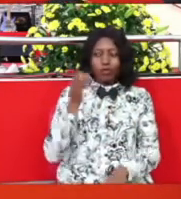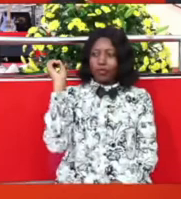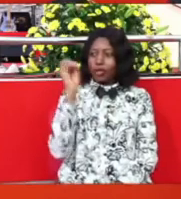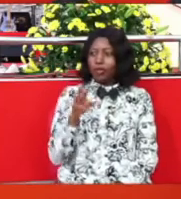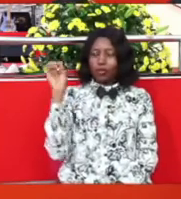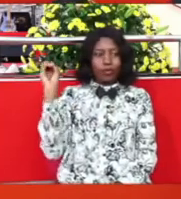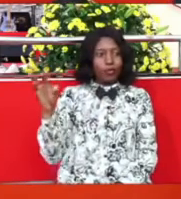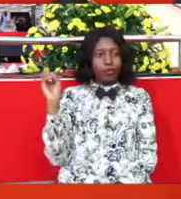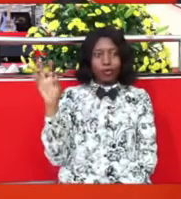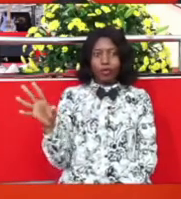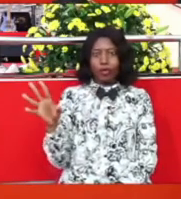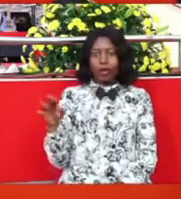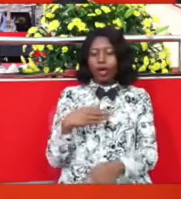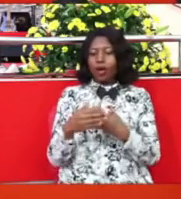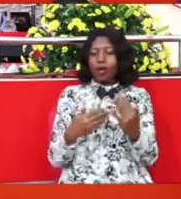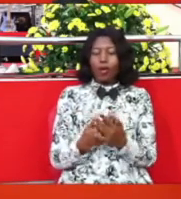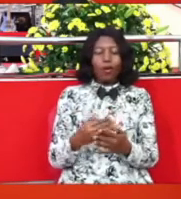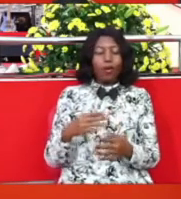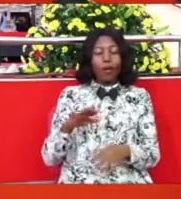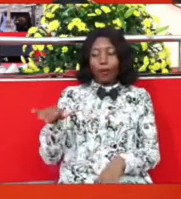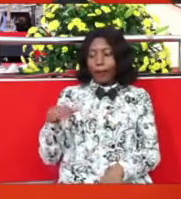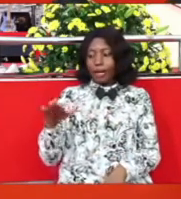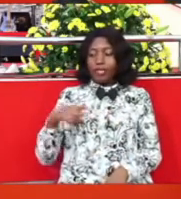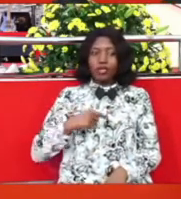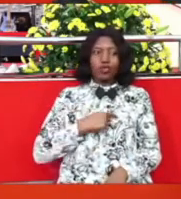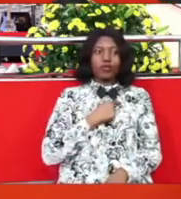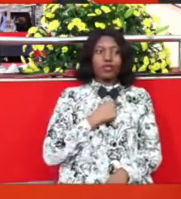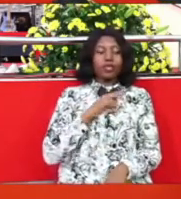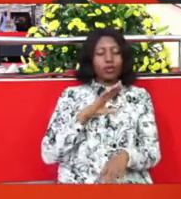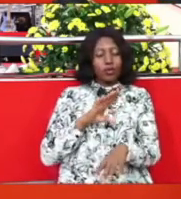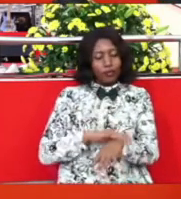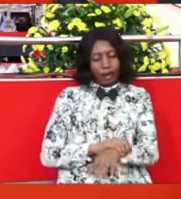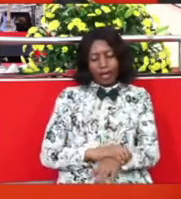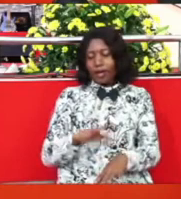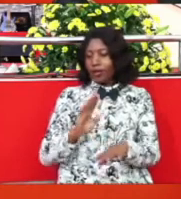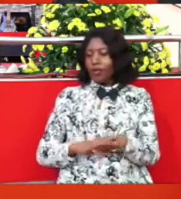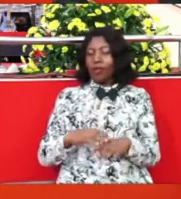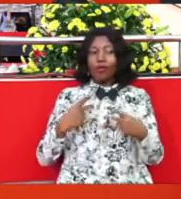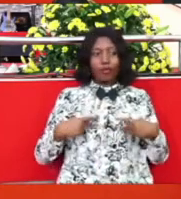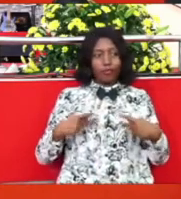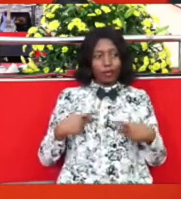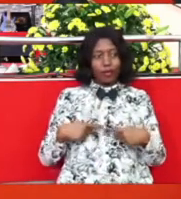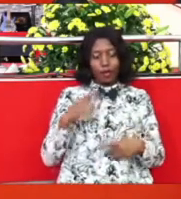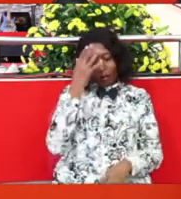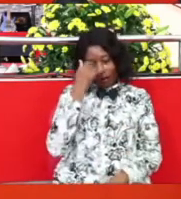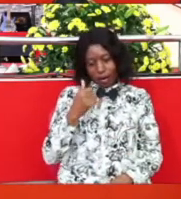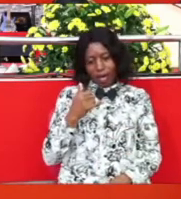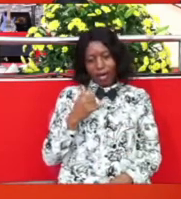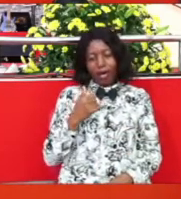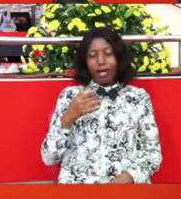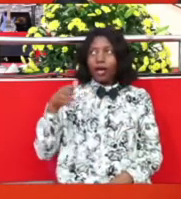people just embracing you because God has made in your heart a dwelling place. They just love your fellowship.